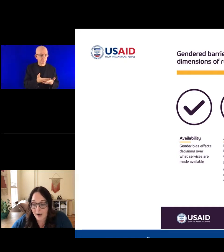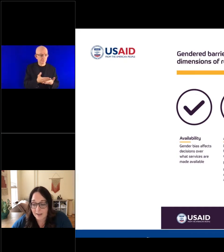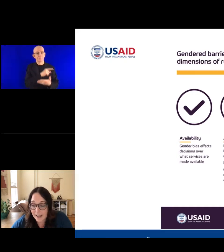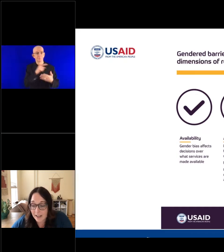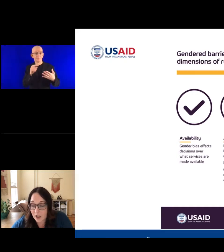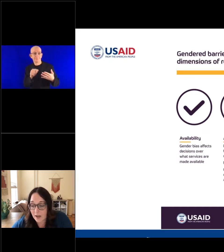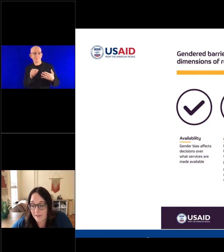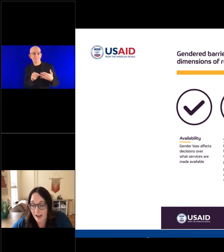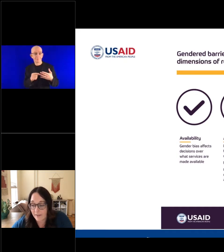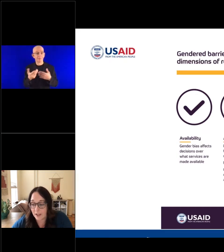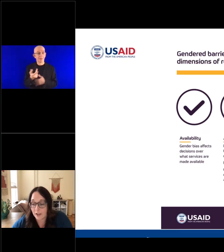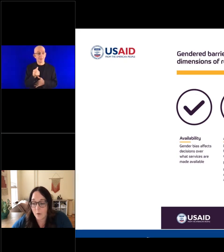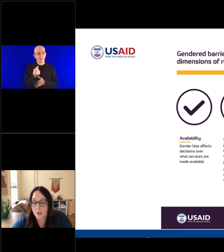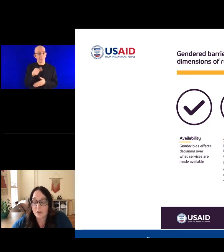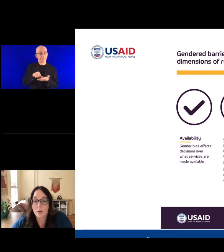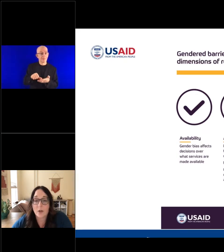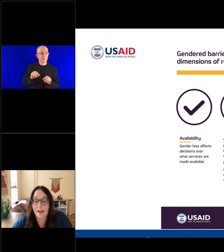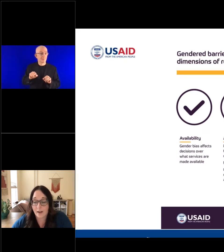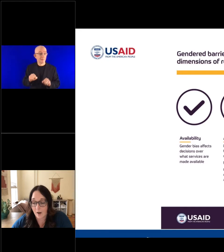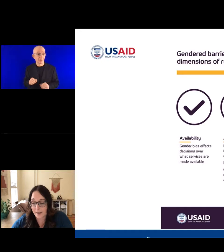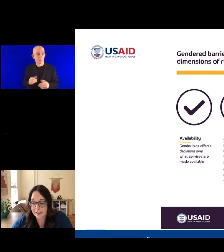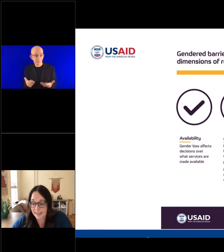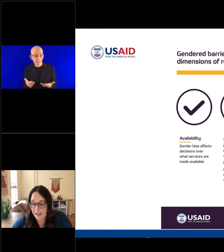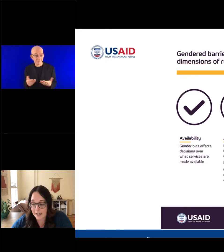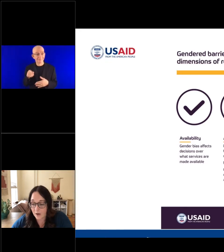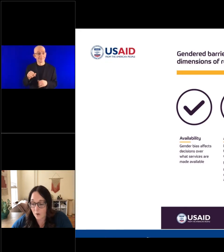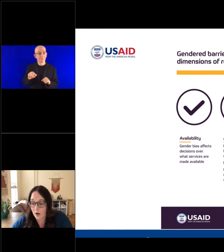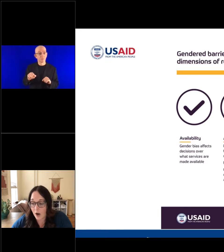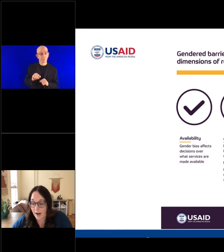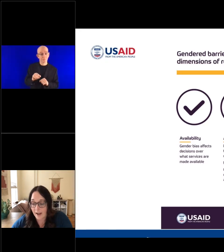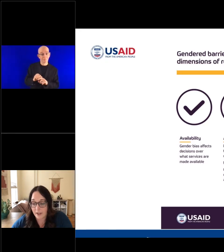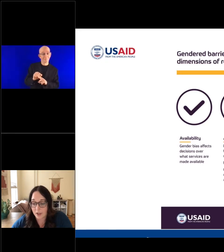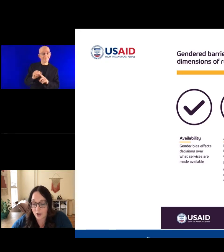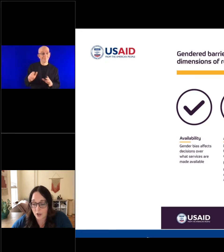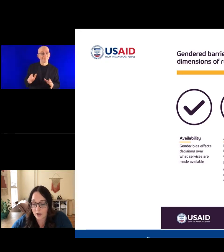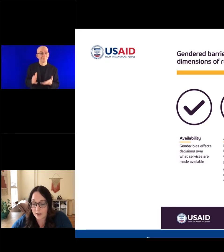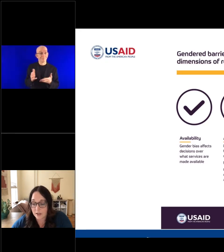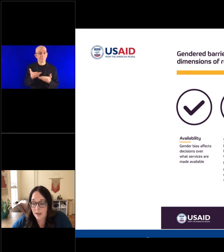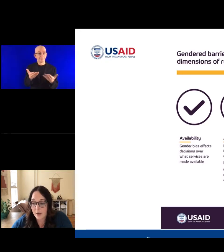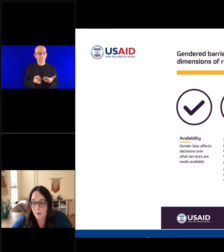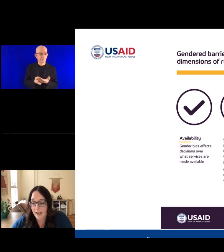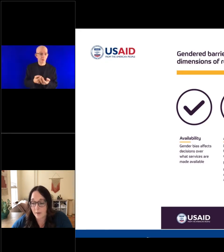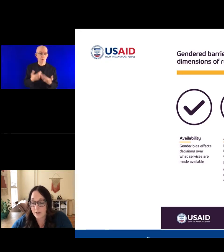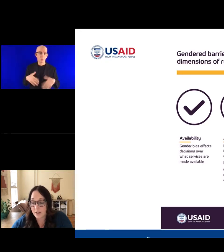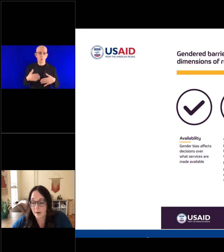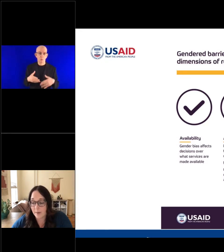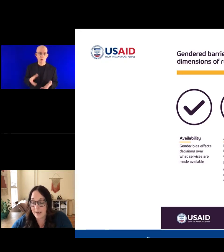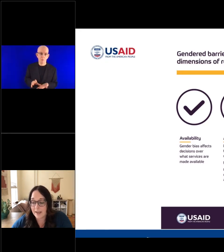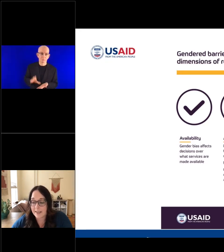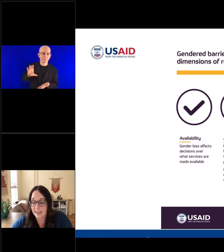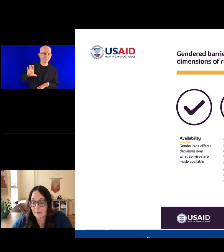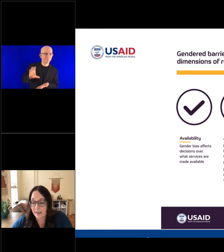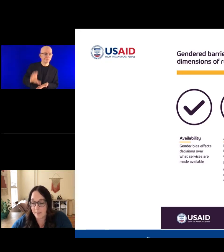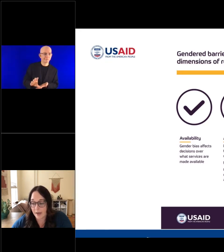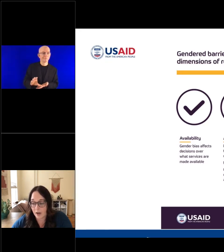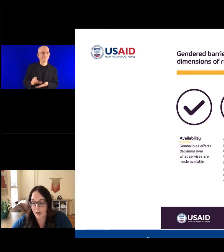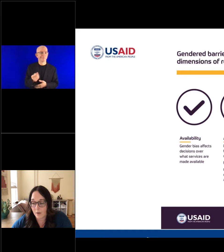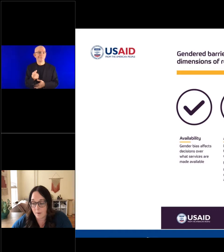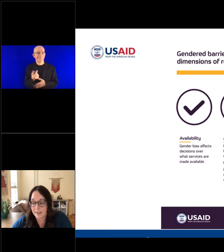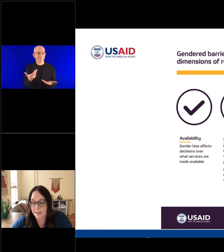have a higher likelihood of having a lower socioeconomic standing or not having insurance, which can be a